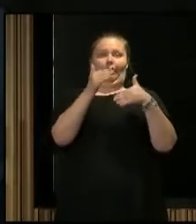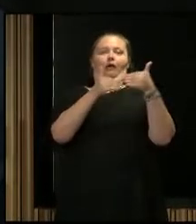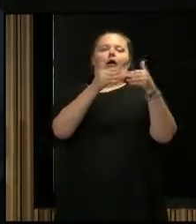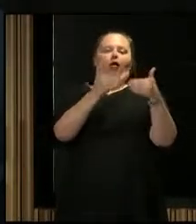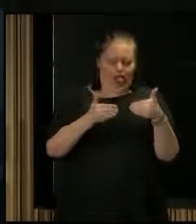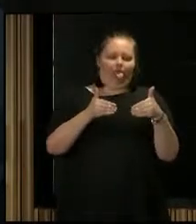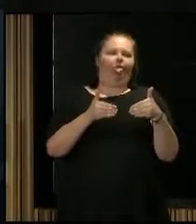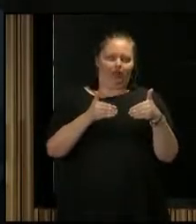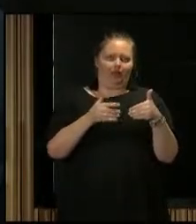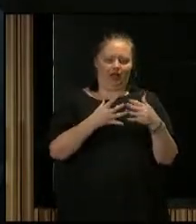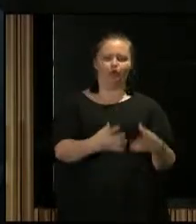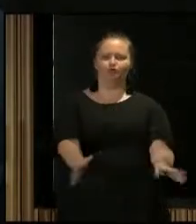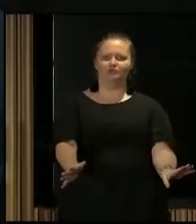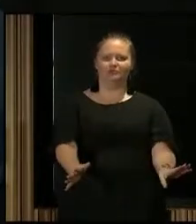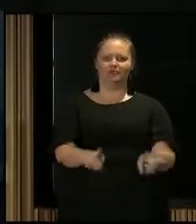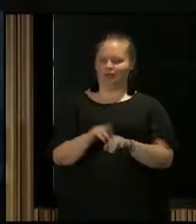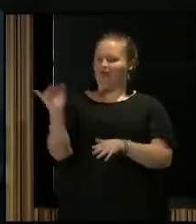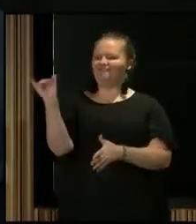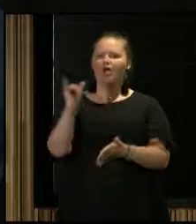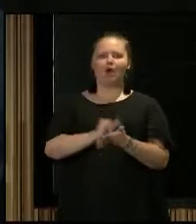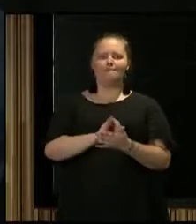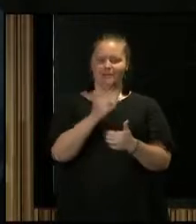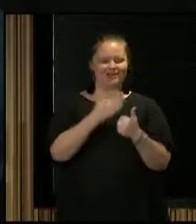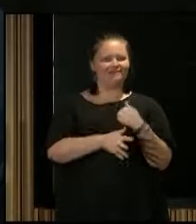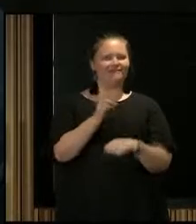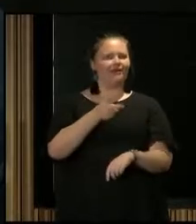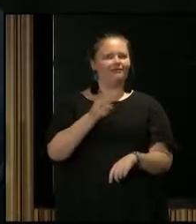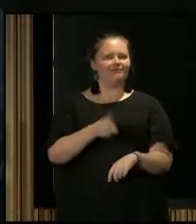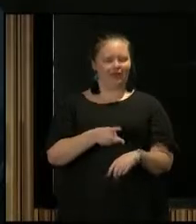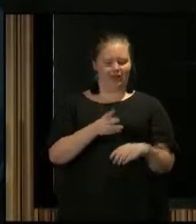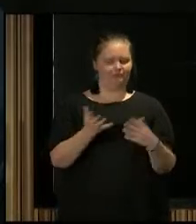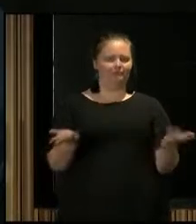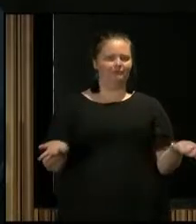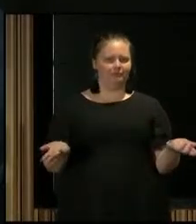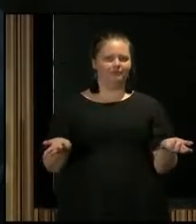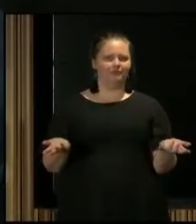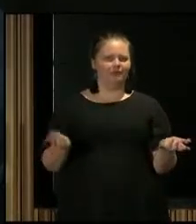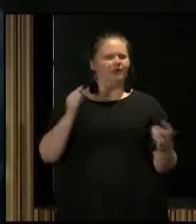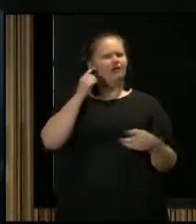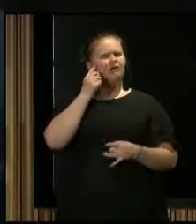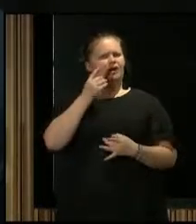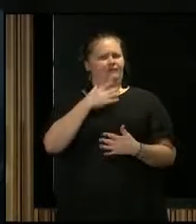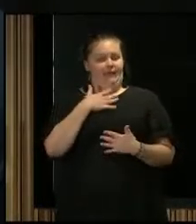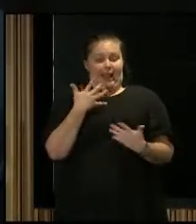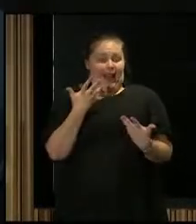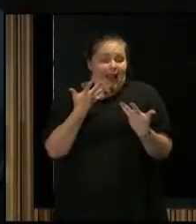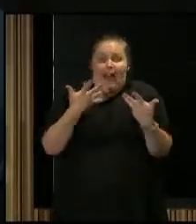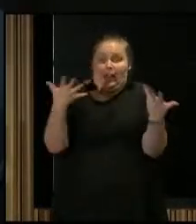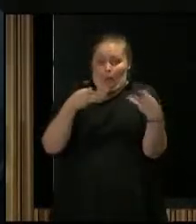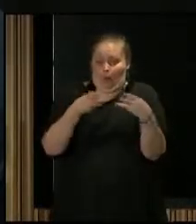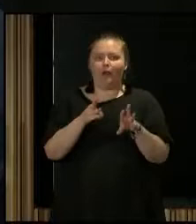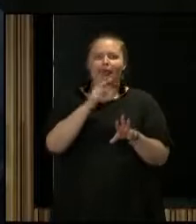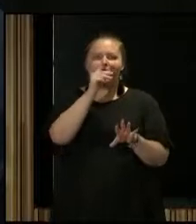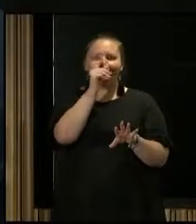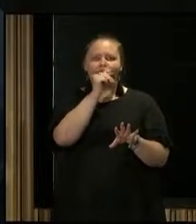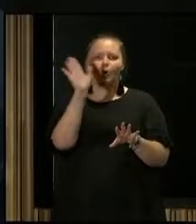for us. We're on our home, we're on this flight home to nothing. We have nothing left at the end of this. So I thought to myself, well, is there any way that we could get